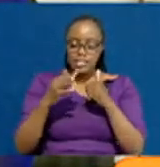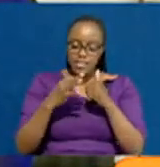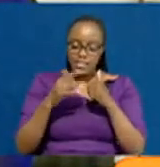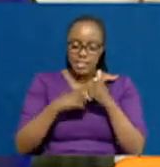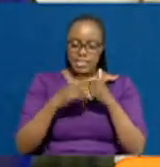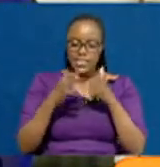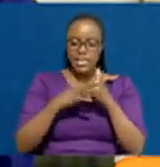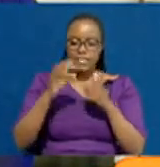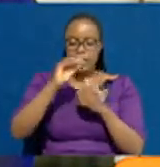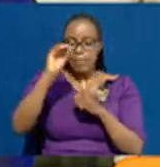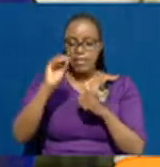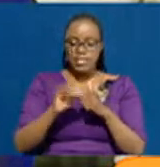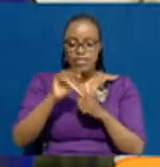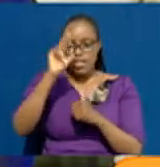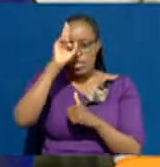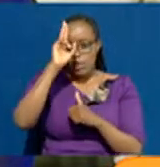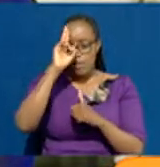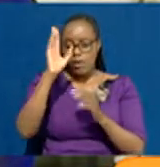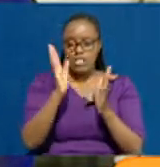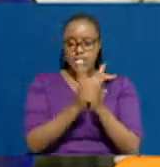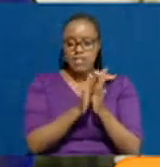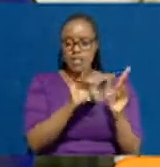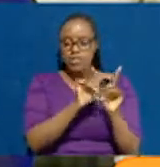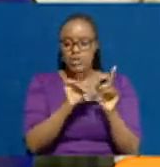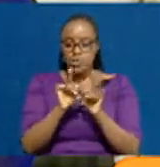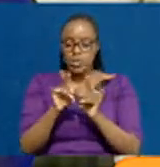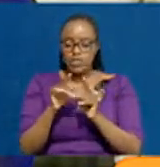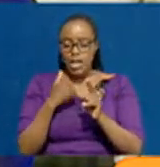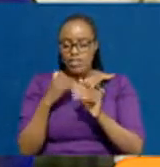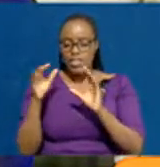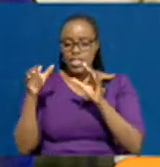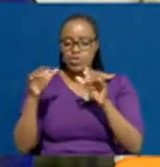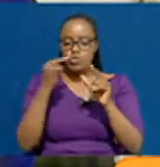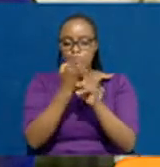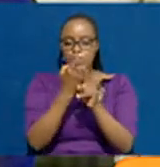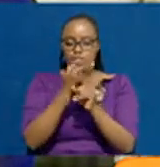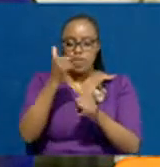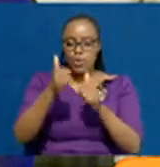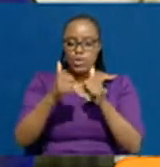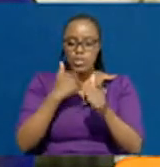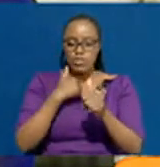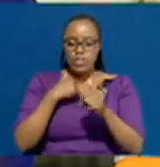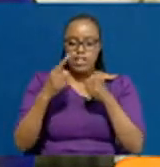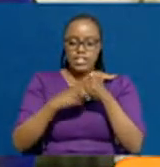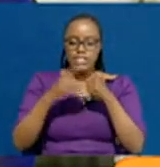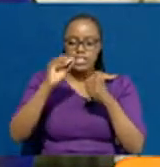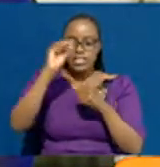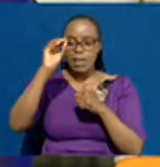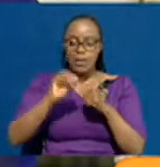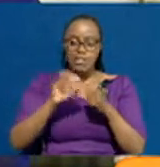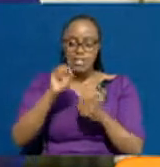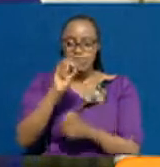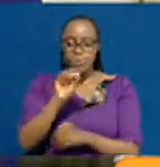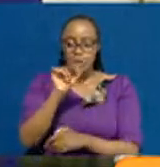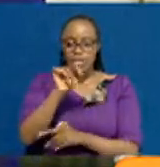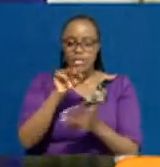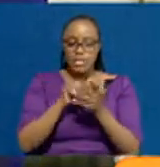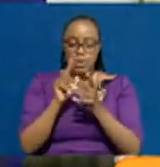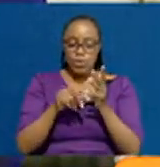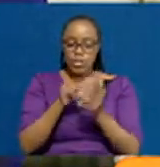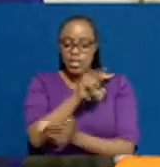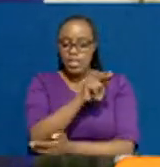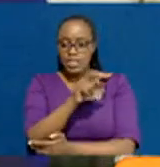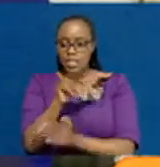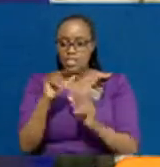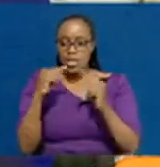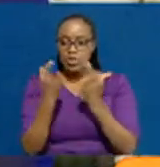The policemen and the disciplined forces, we were above 60%. So that means that those